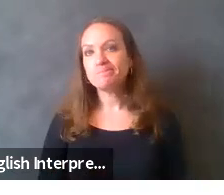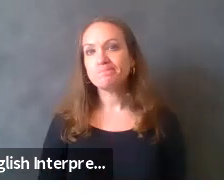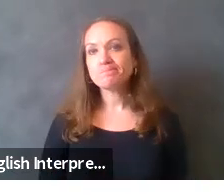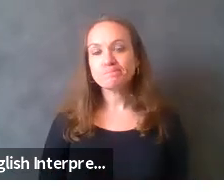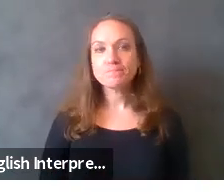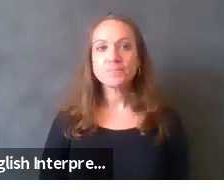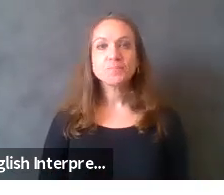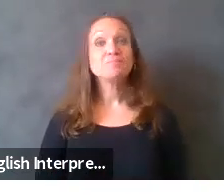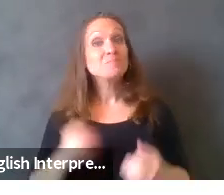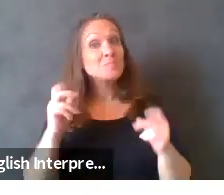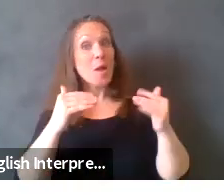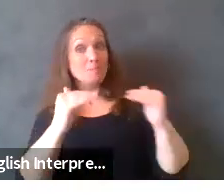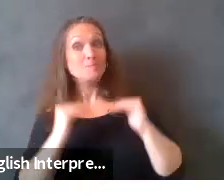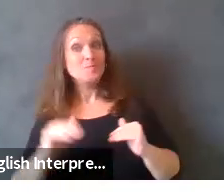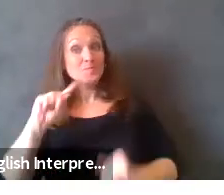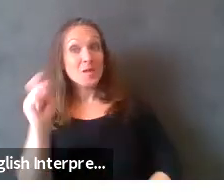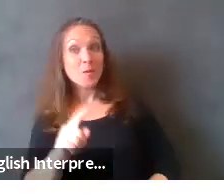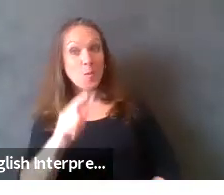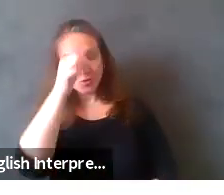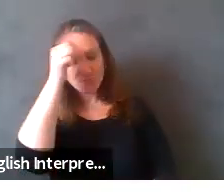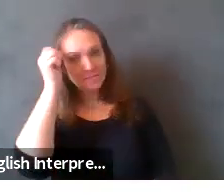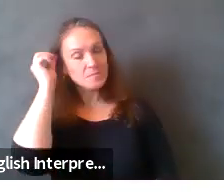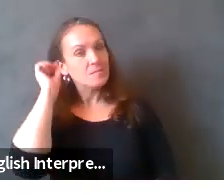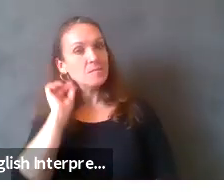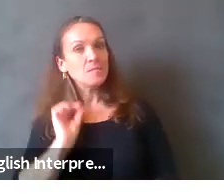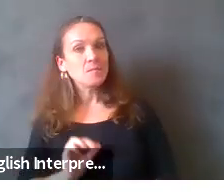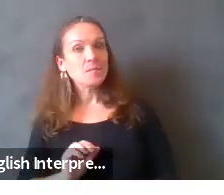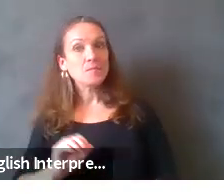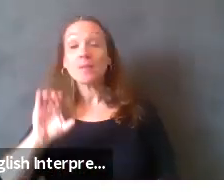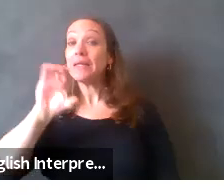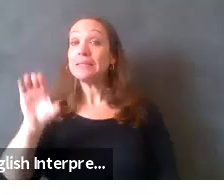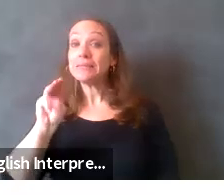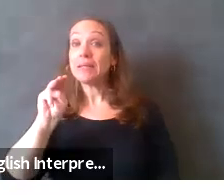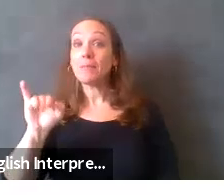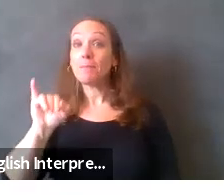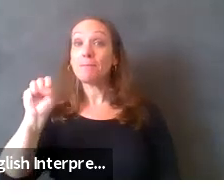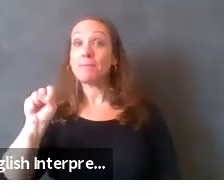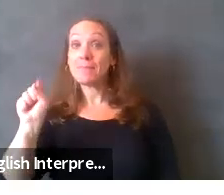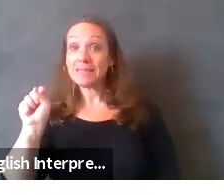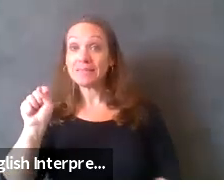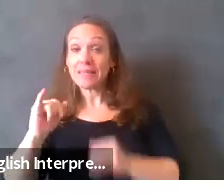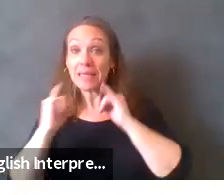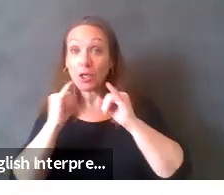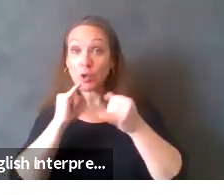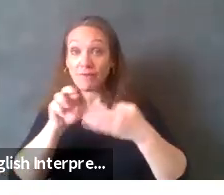All right, next question is, are the CMIST interview results used